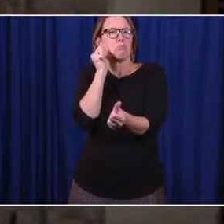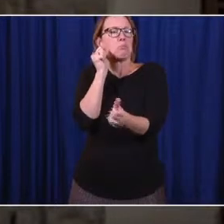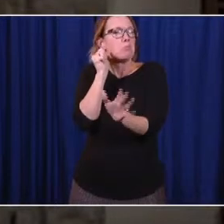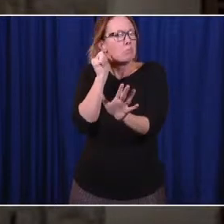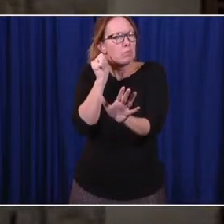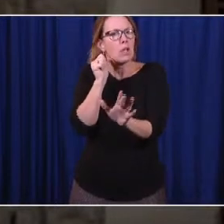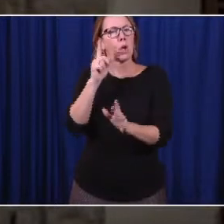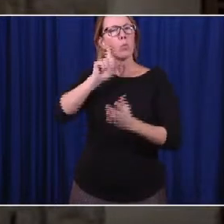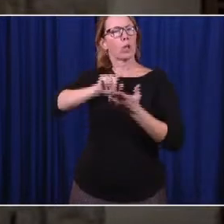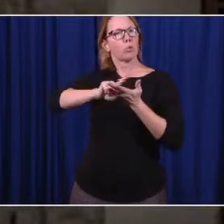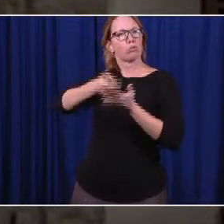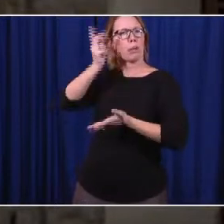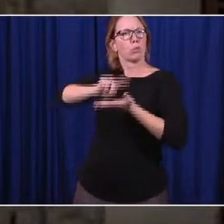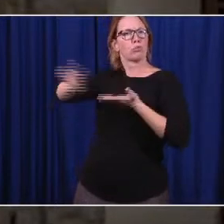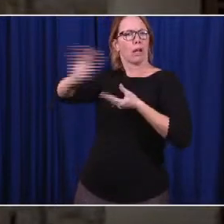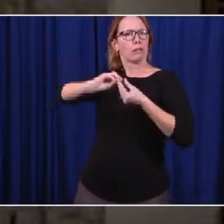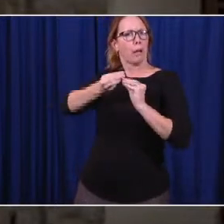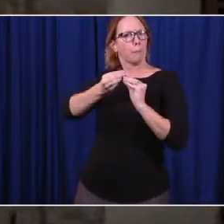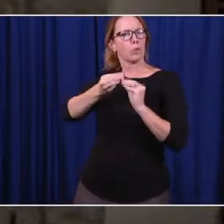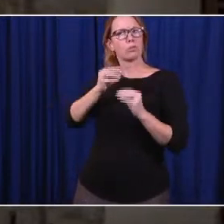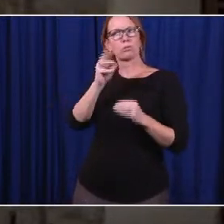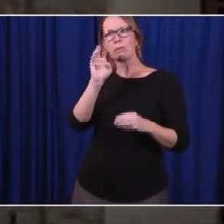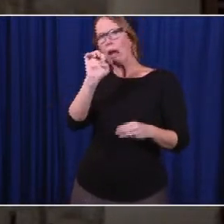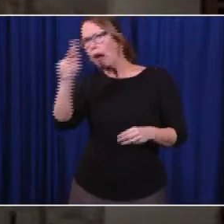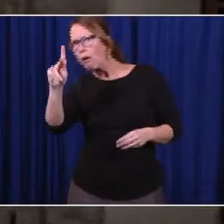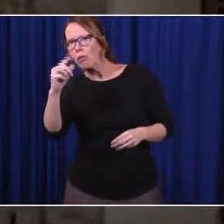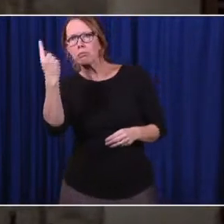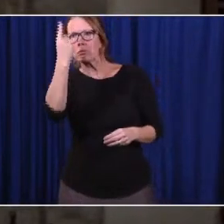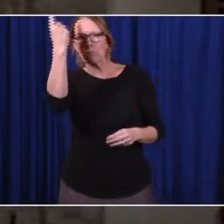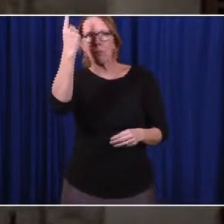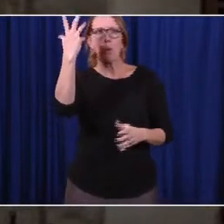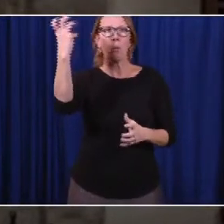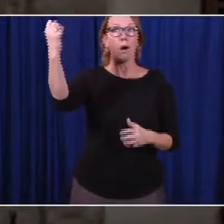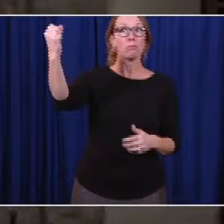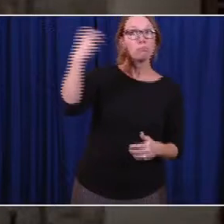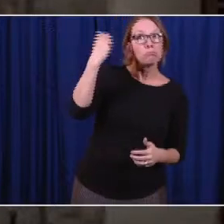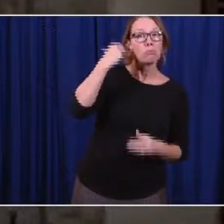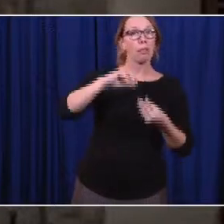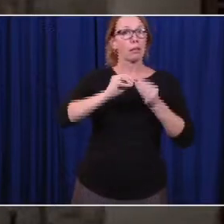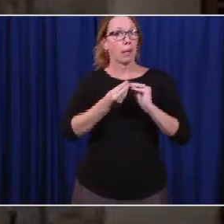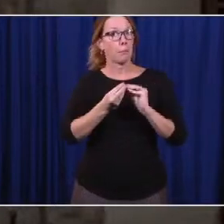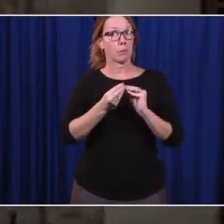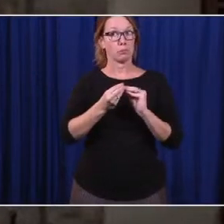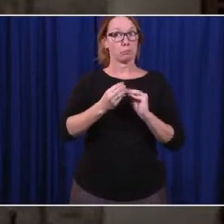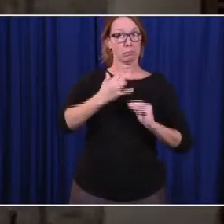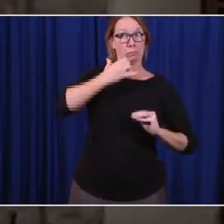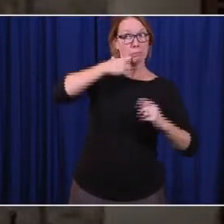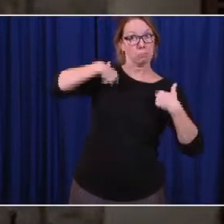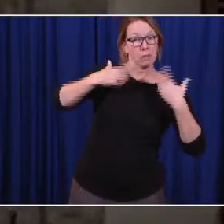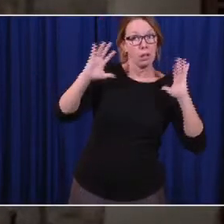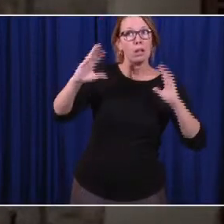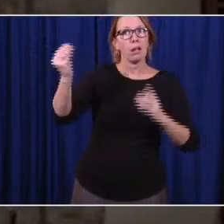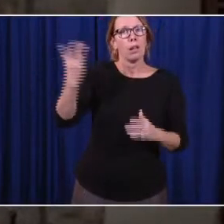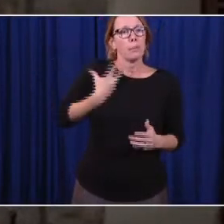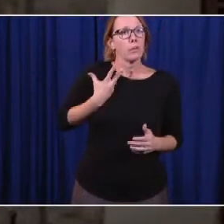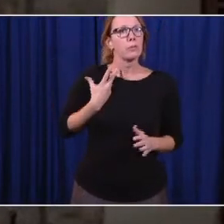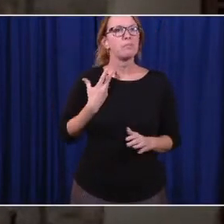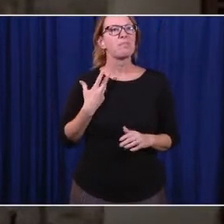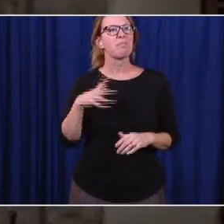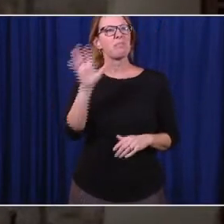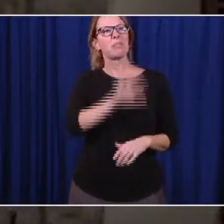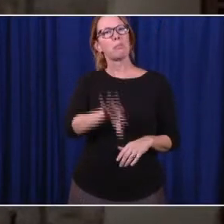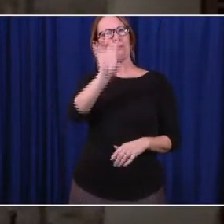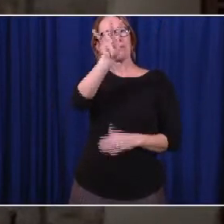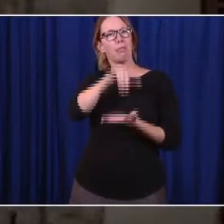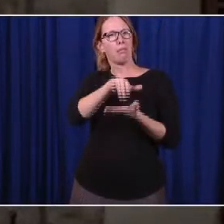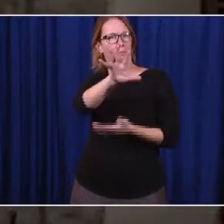We'll check those numbers, and Eric, if someone wants to tell me those numbers are wrong, or Michael, they can do that very quickly. It's about